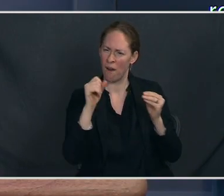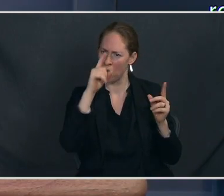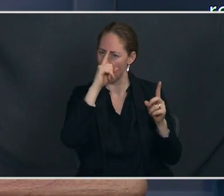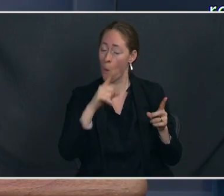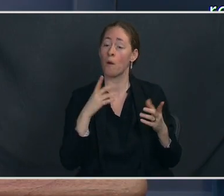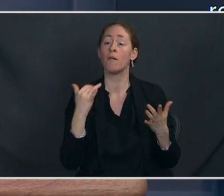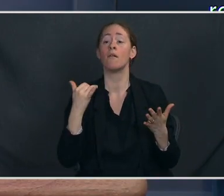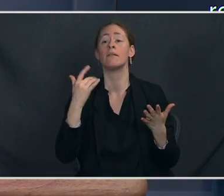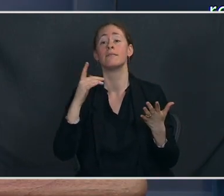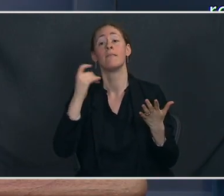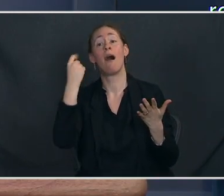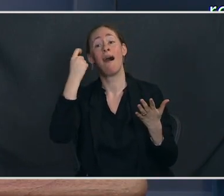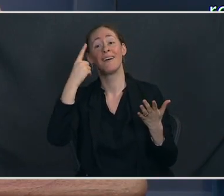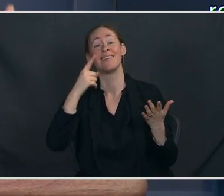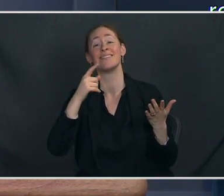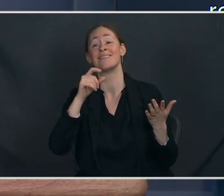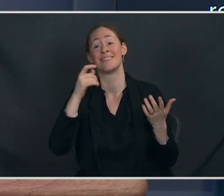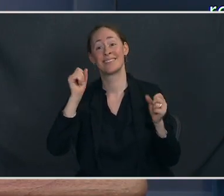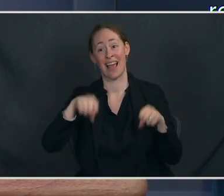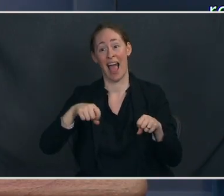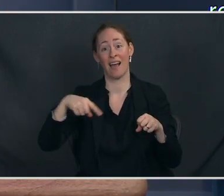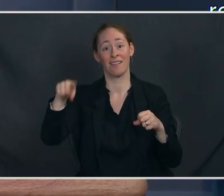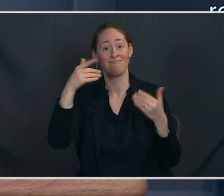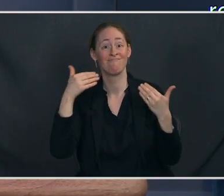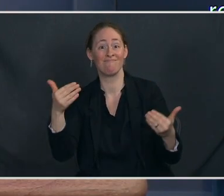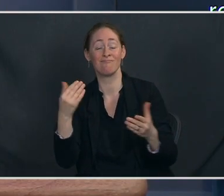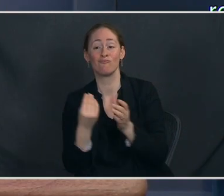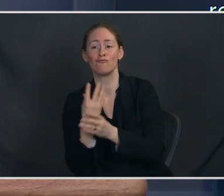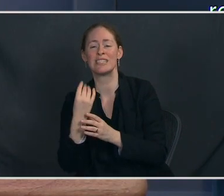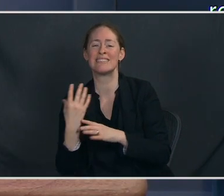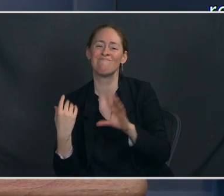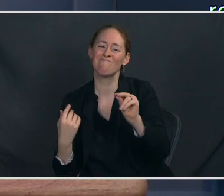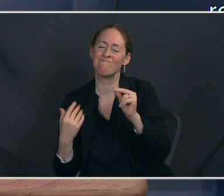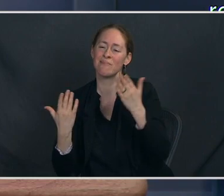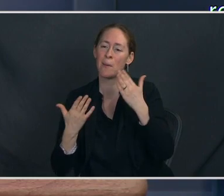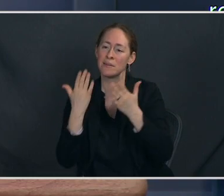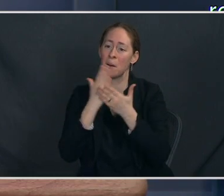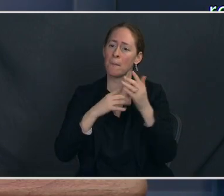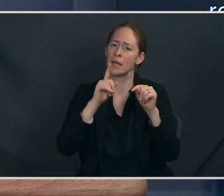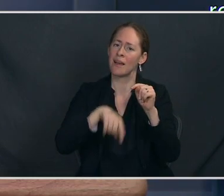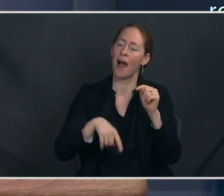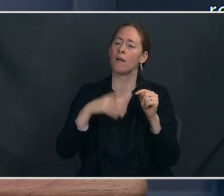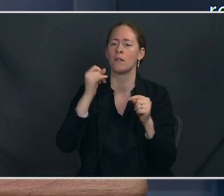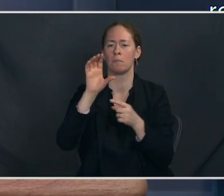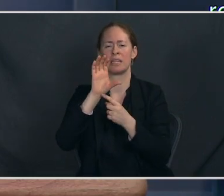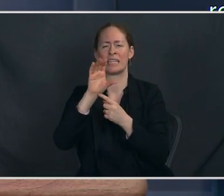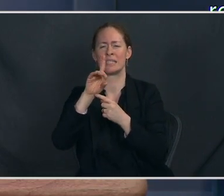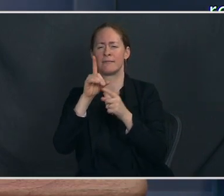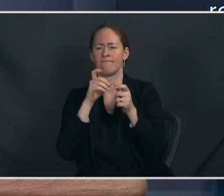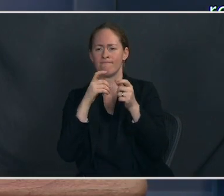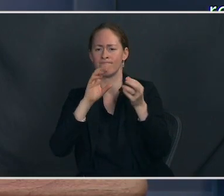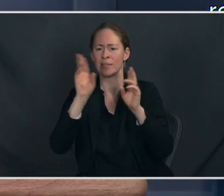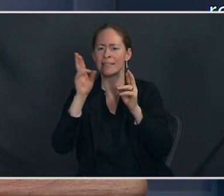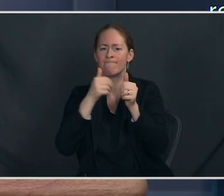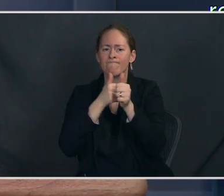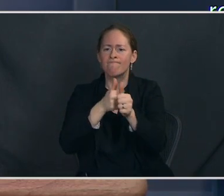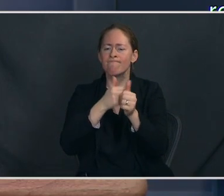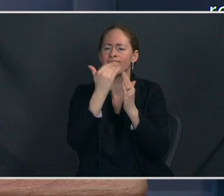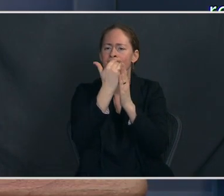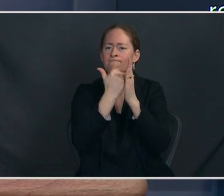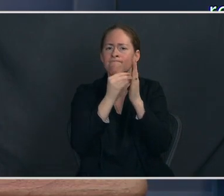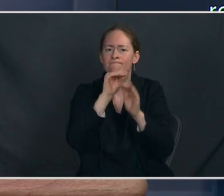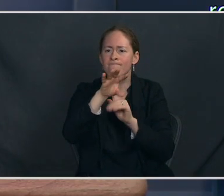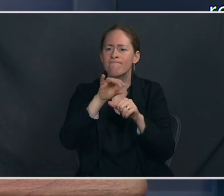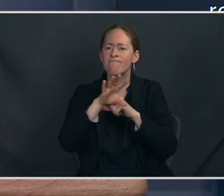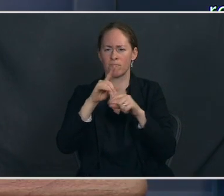know, even as the CDC continues to provide updated guidance. But he would certainly defer to